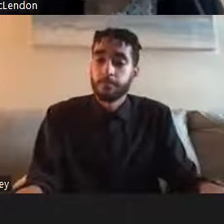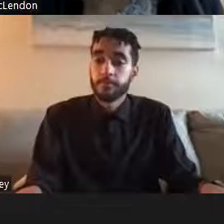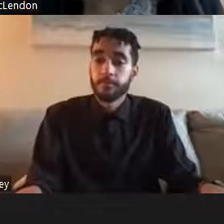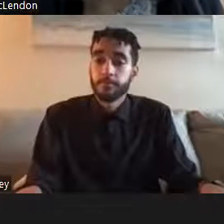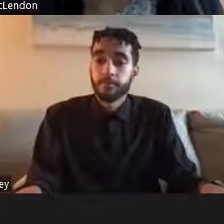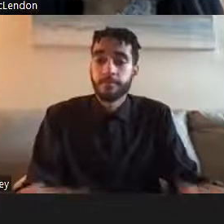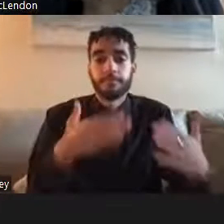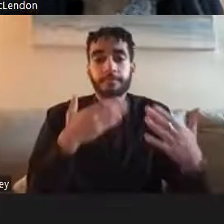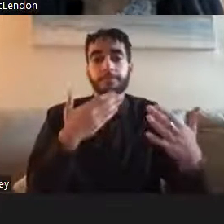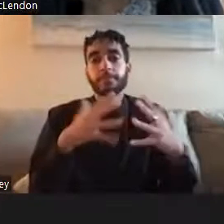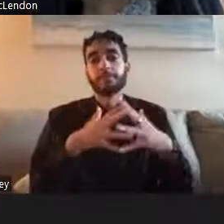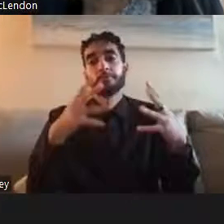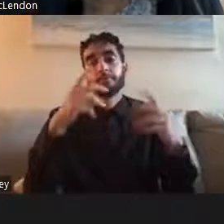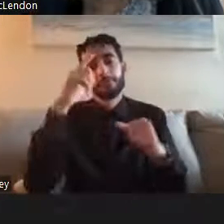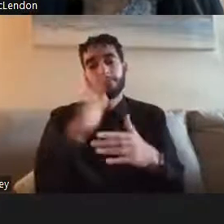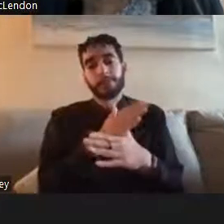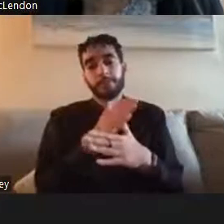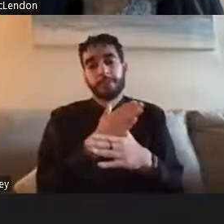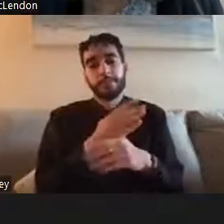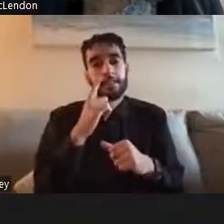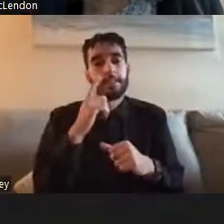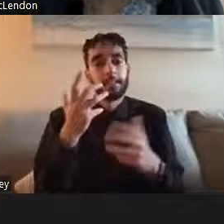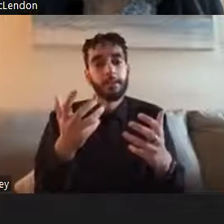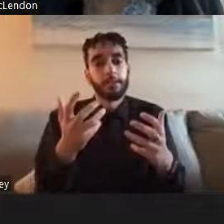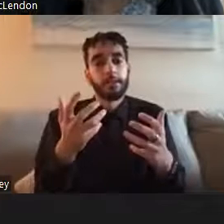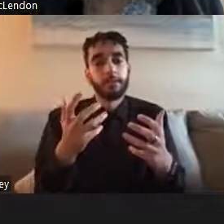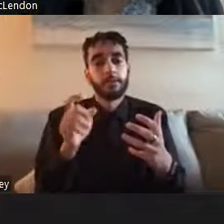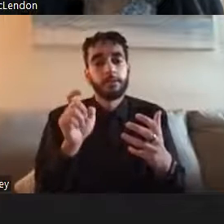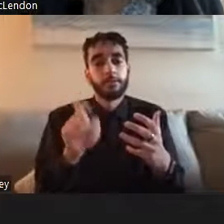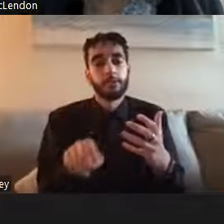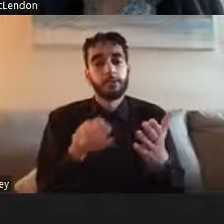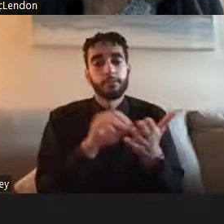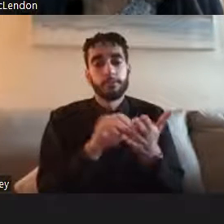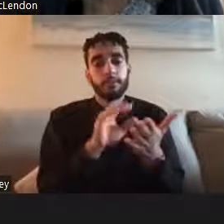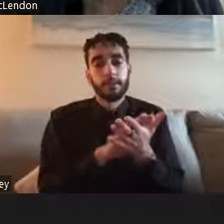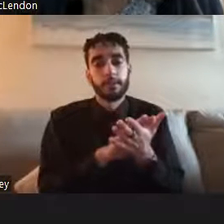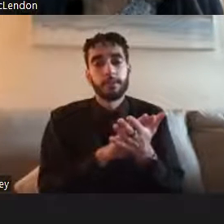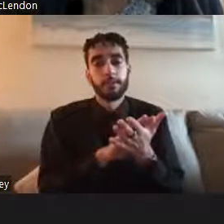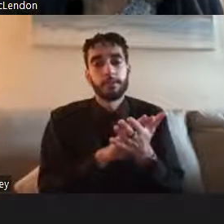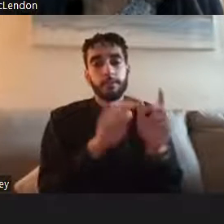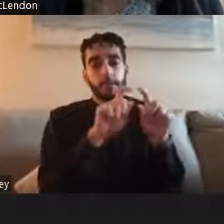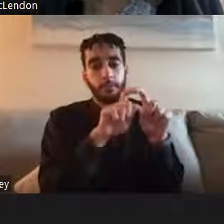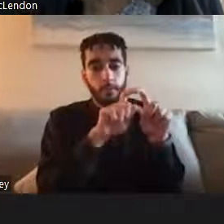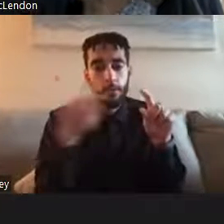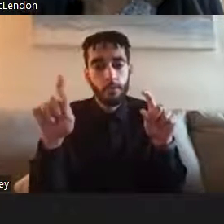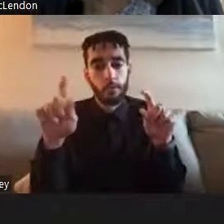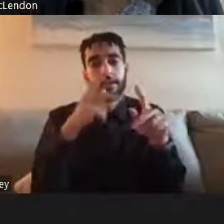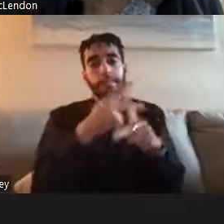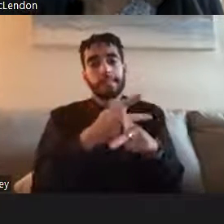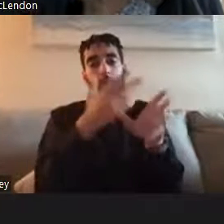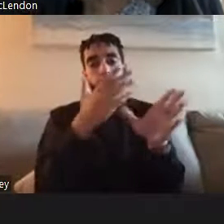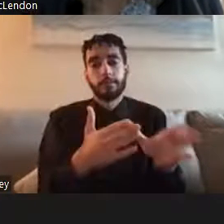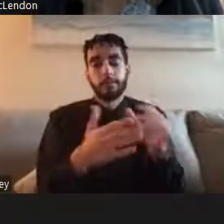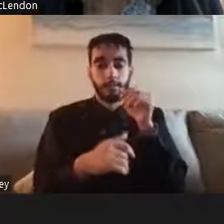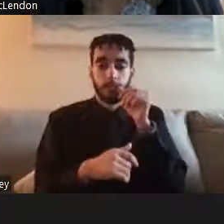Dolores, thank you for sharing that. And I think we should highlight that actually in the caregiver support part of just